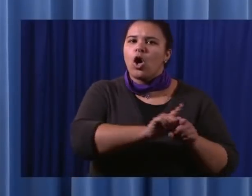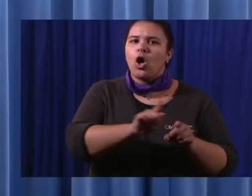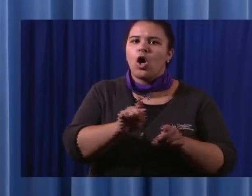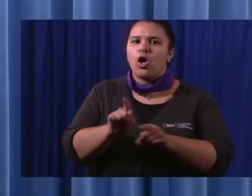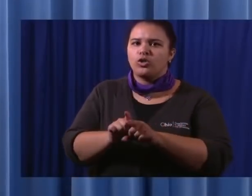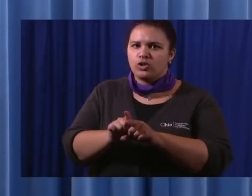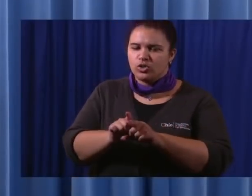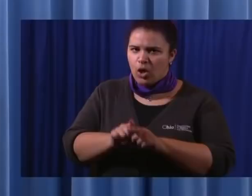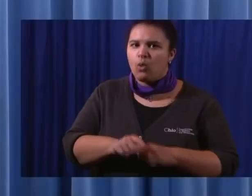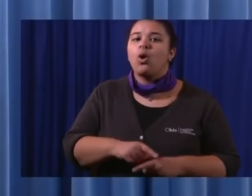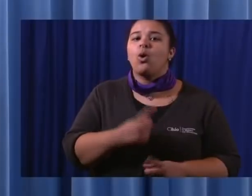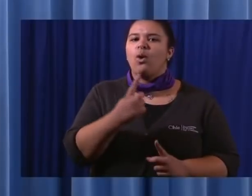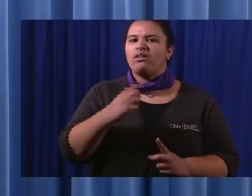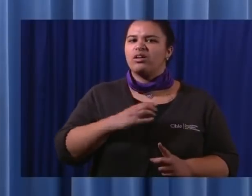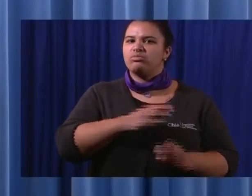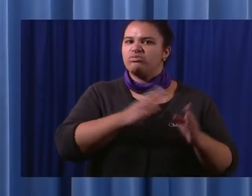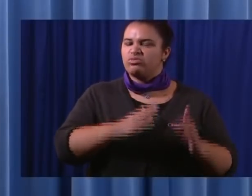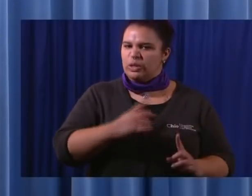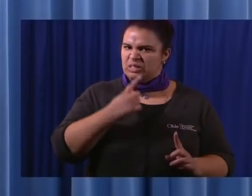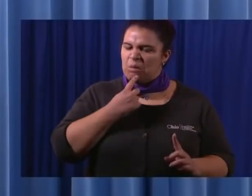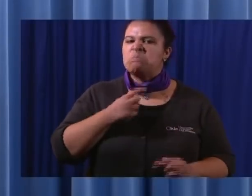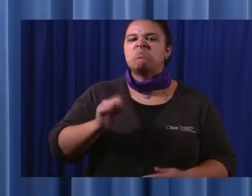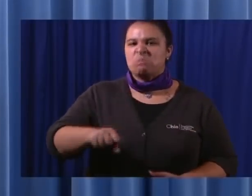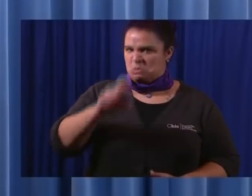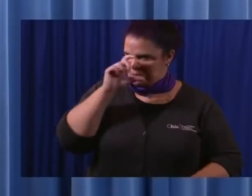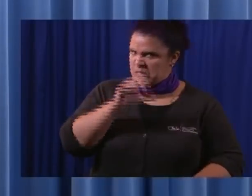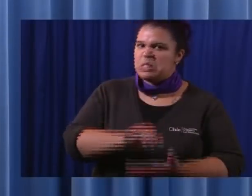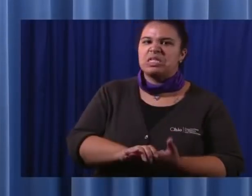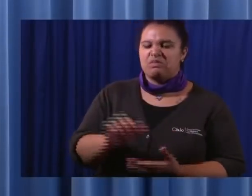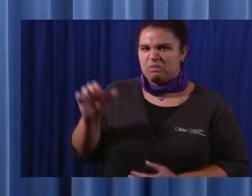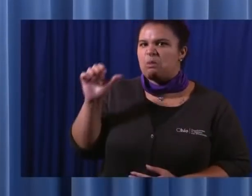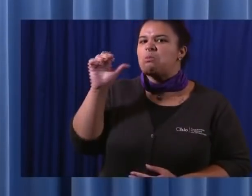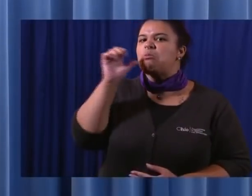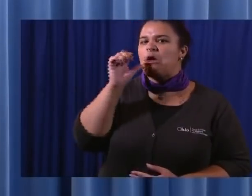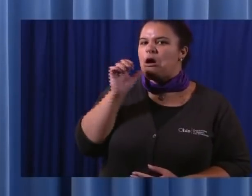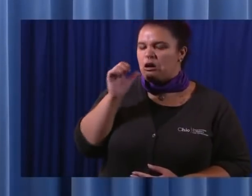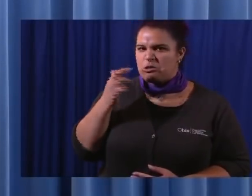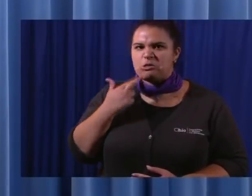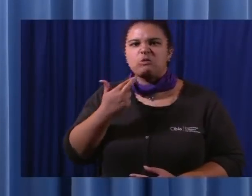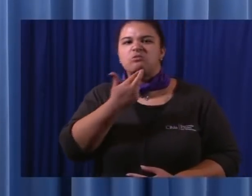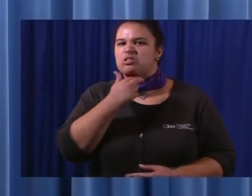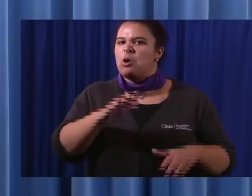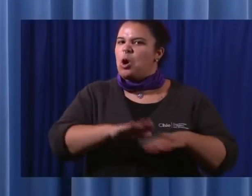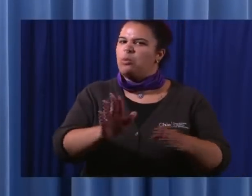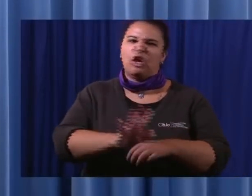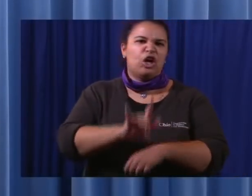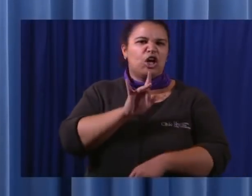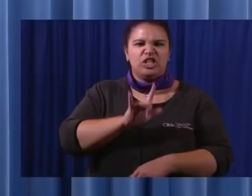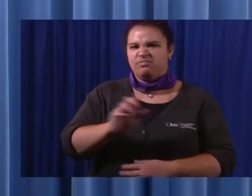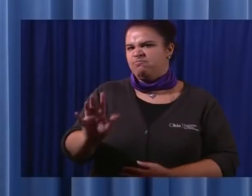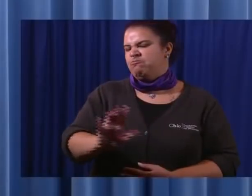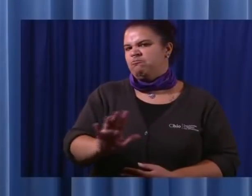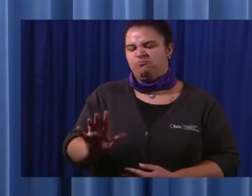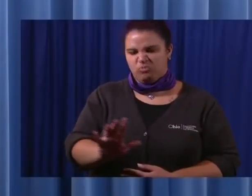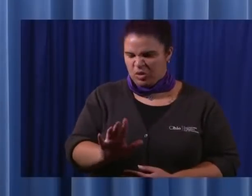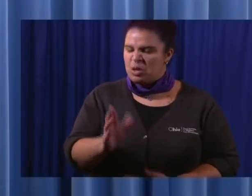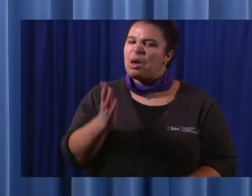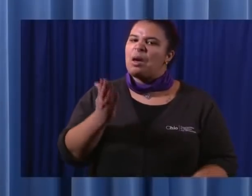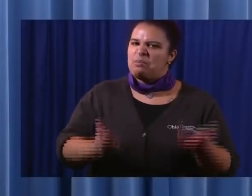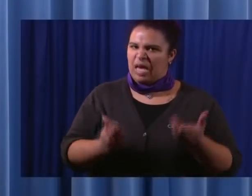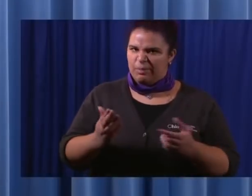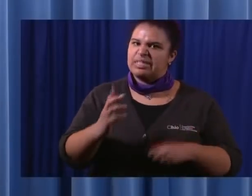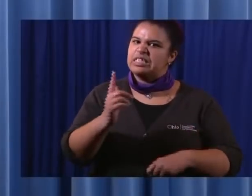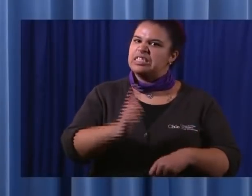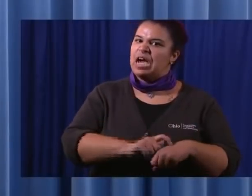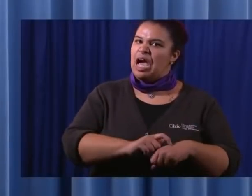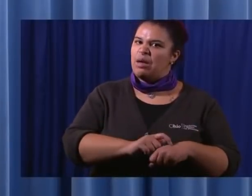too early, and he says it's time to start having that difficult discussion about perhaps moving in a different